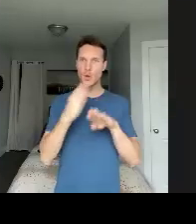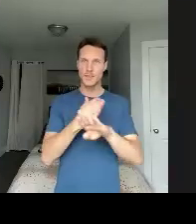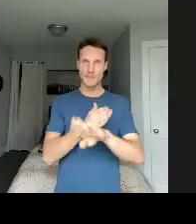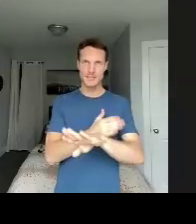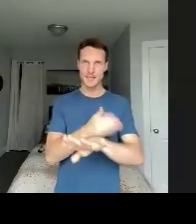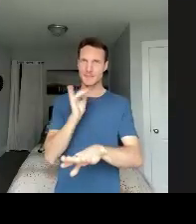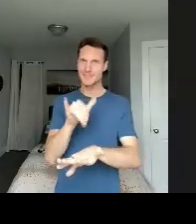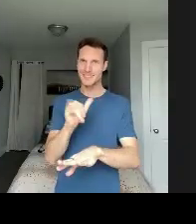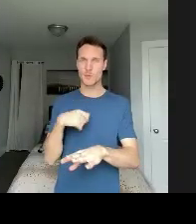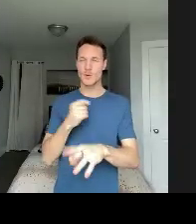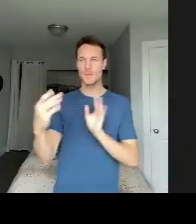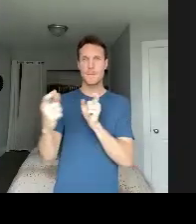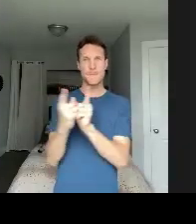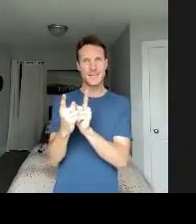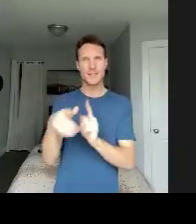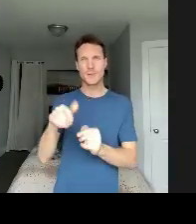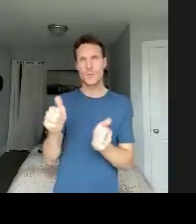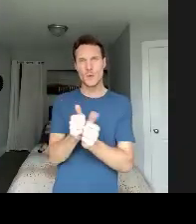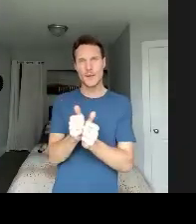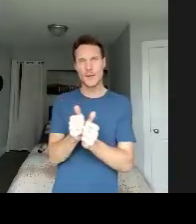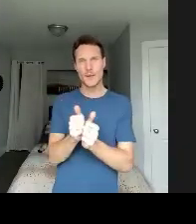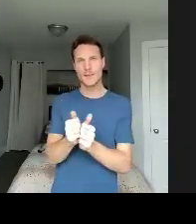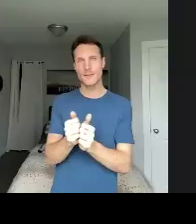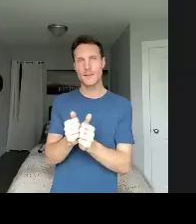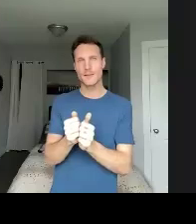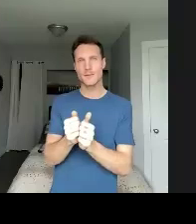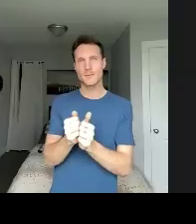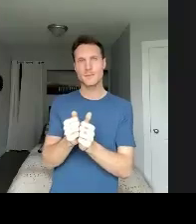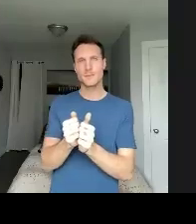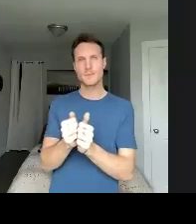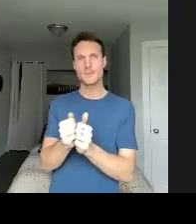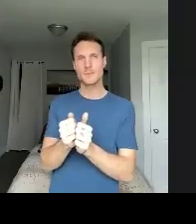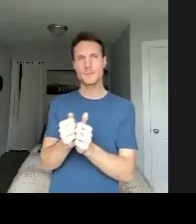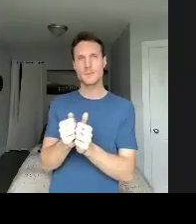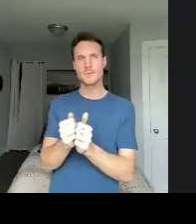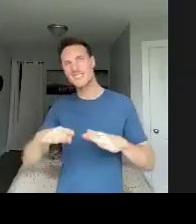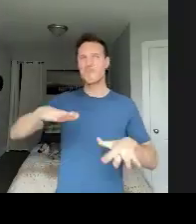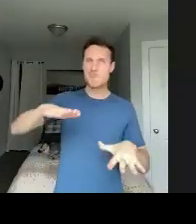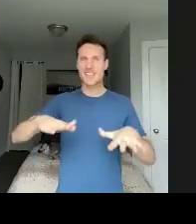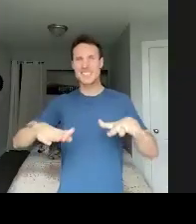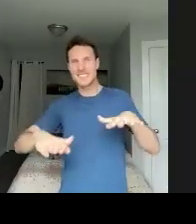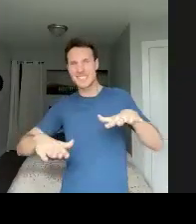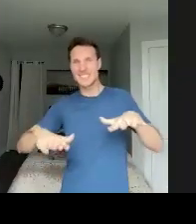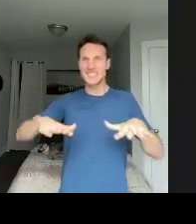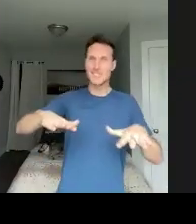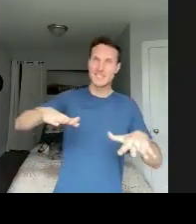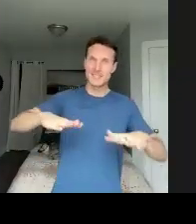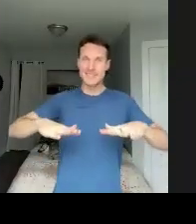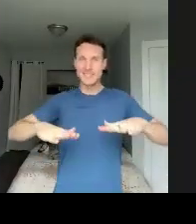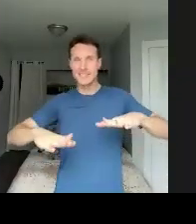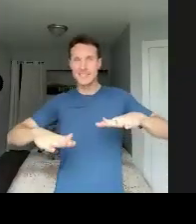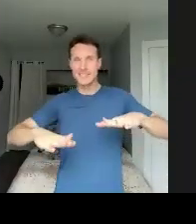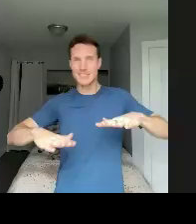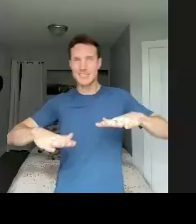to try and balance out what we feel would be most beneficial for Kansas from that program, and also